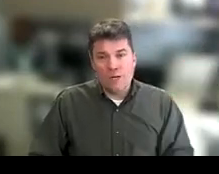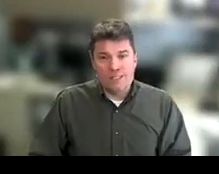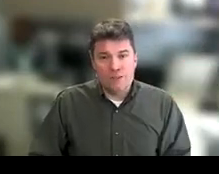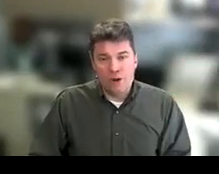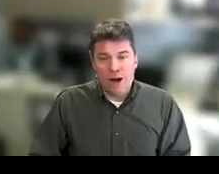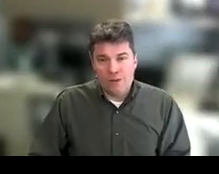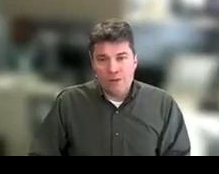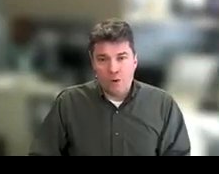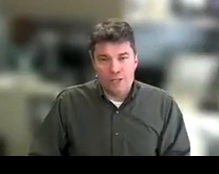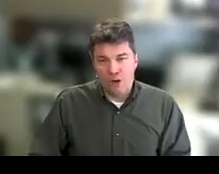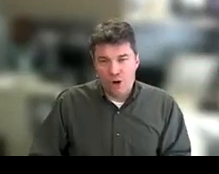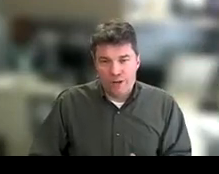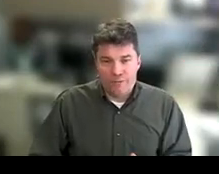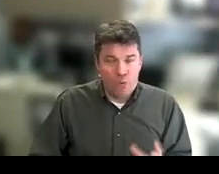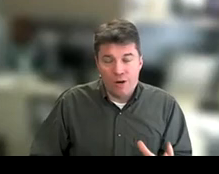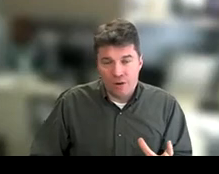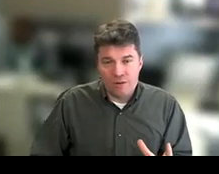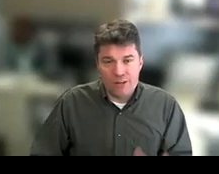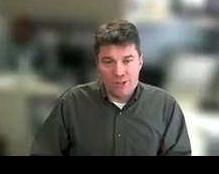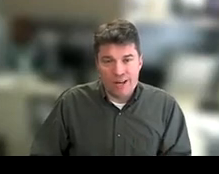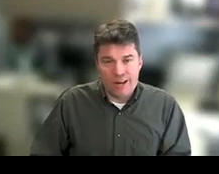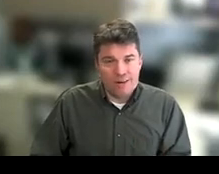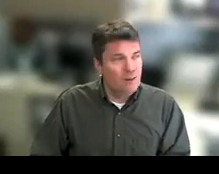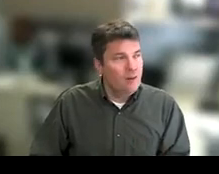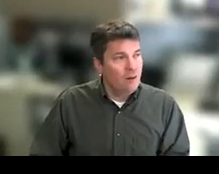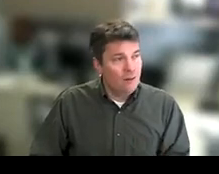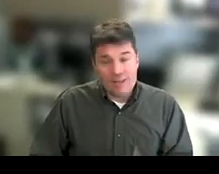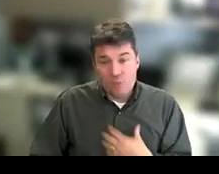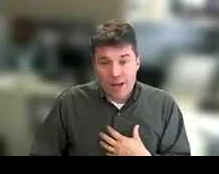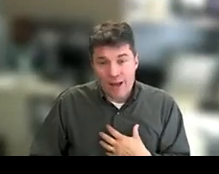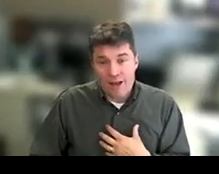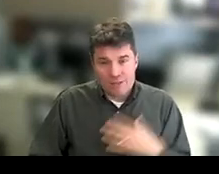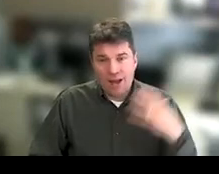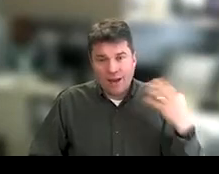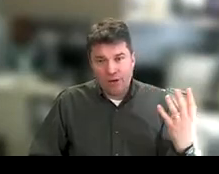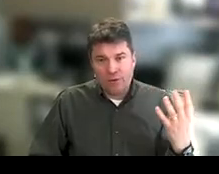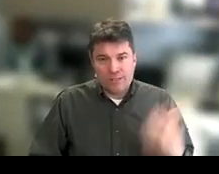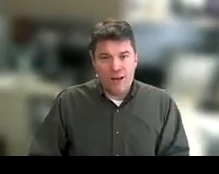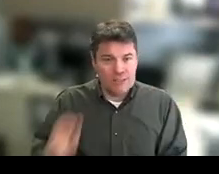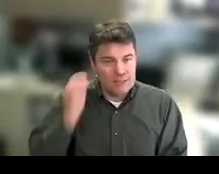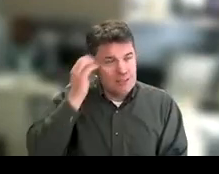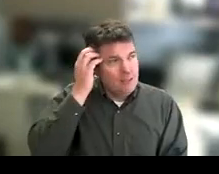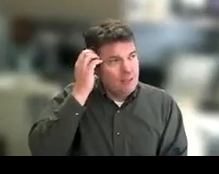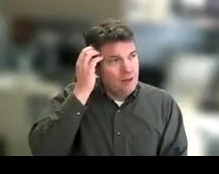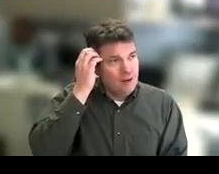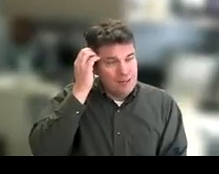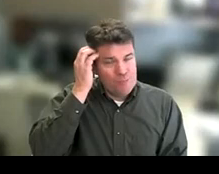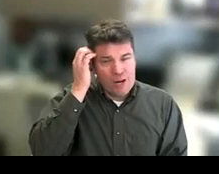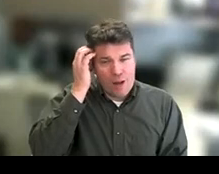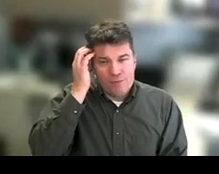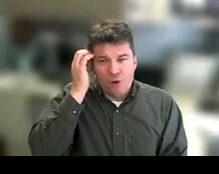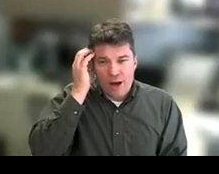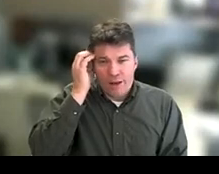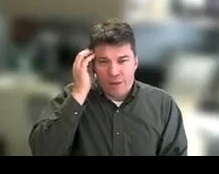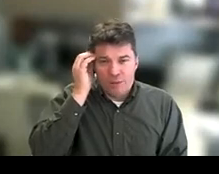high frequency noises are often the ones that are more difficult to understand. That's what I have, is a high frequency loss. And